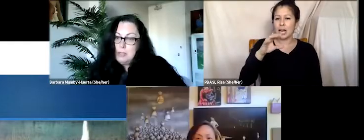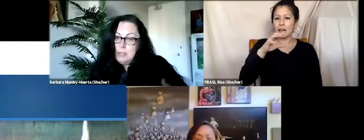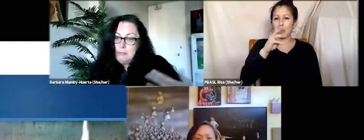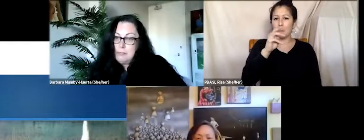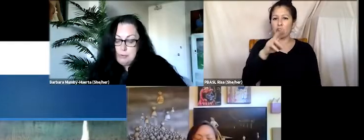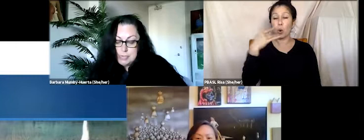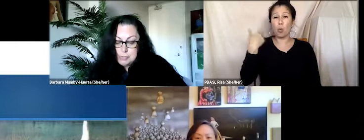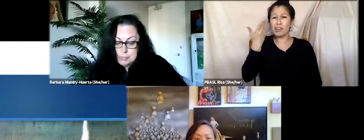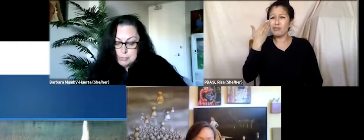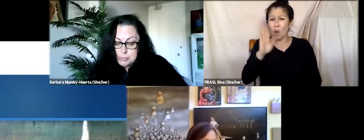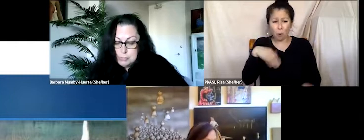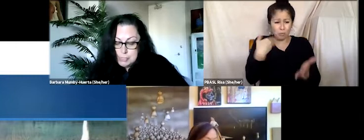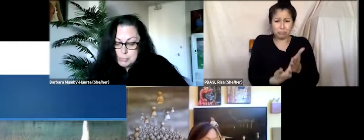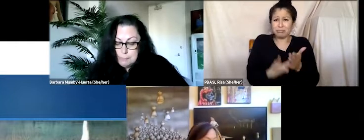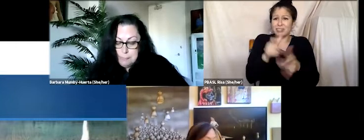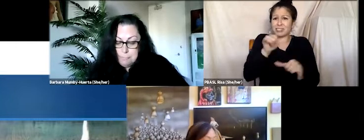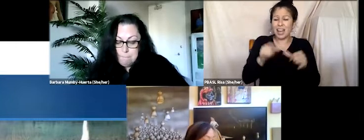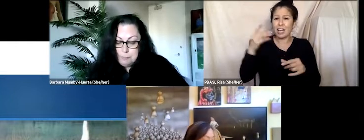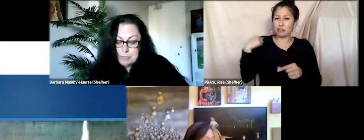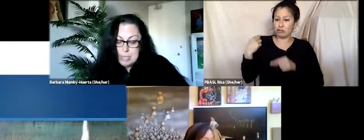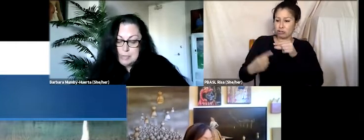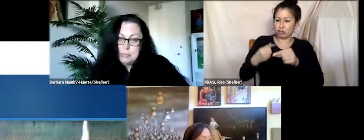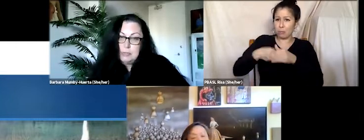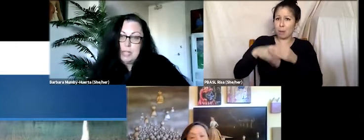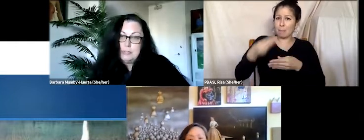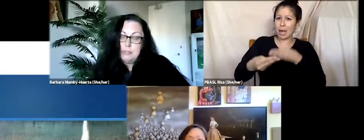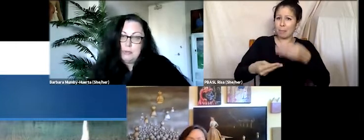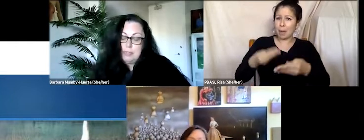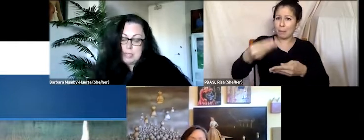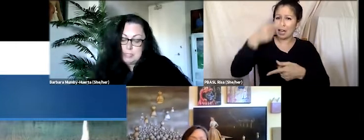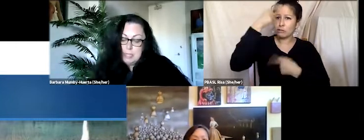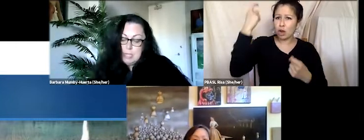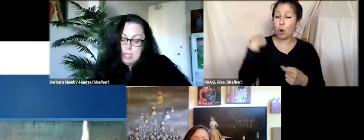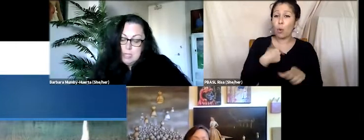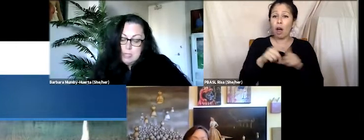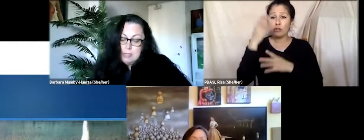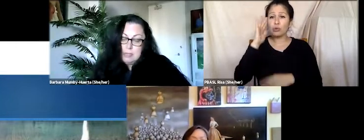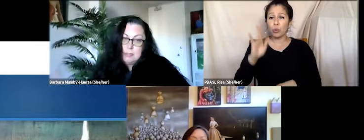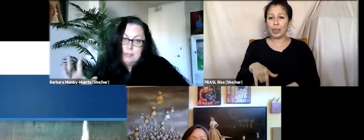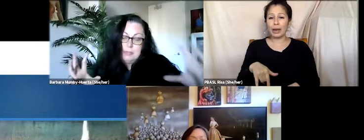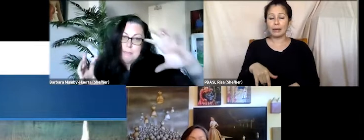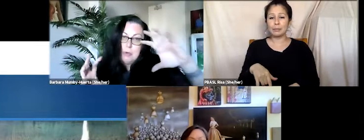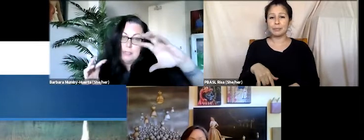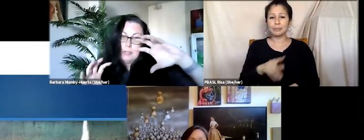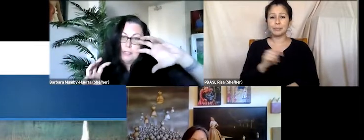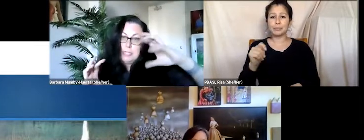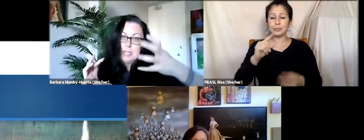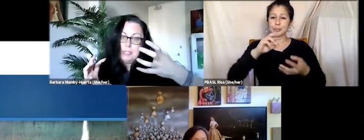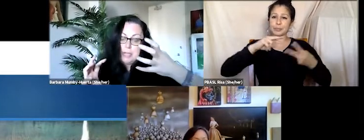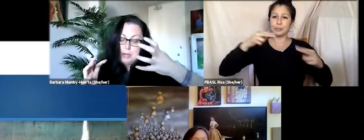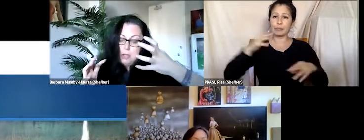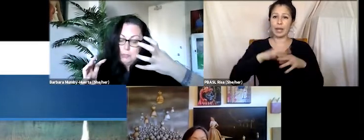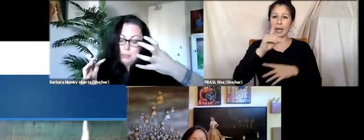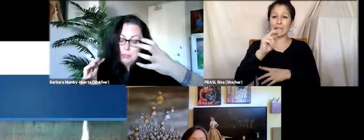down from generation to generation. And we also know that the marks on our